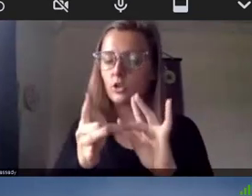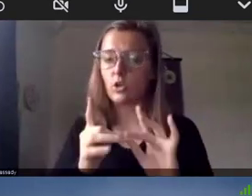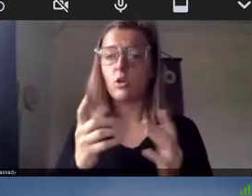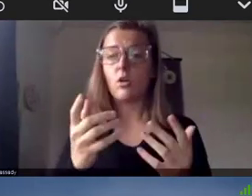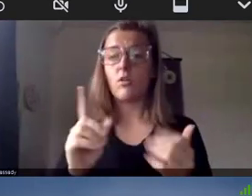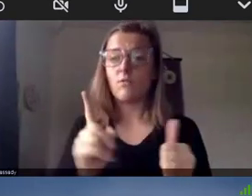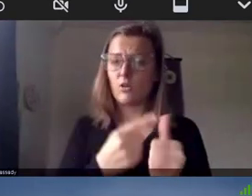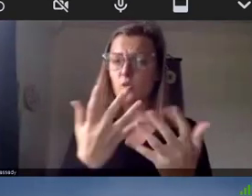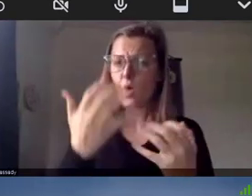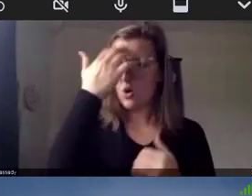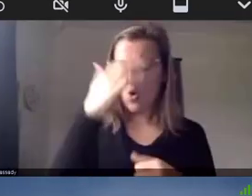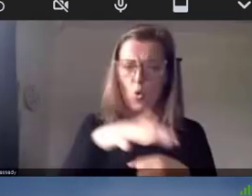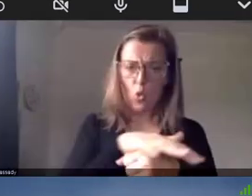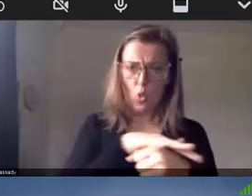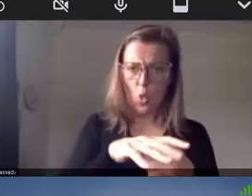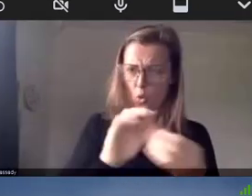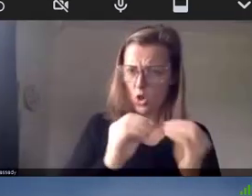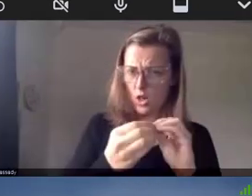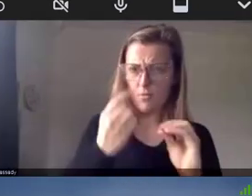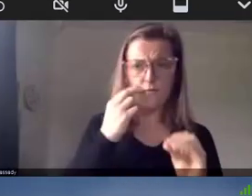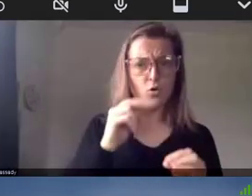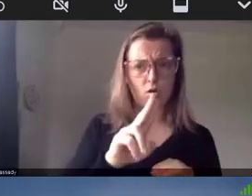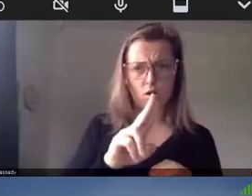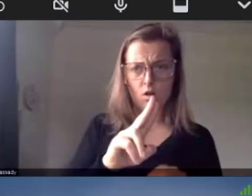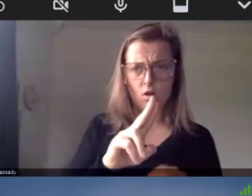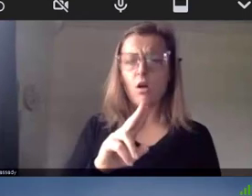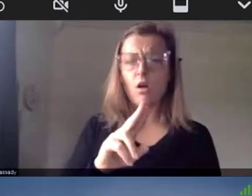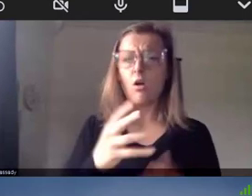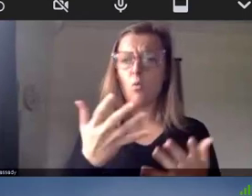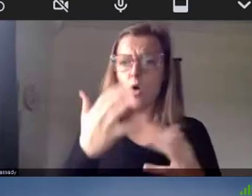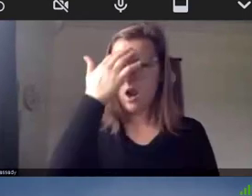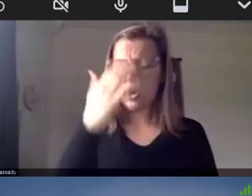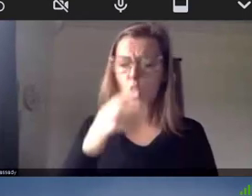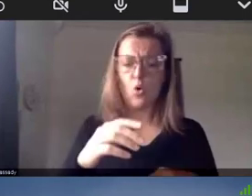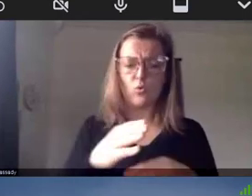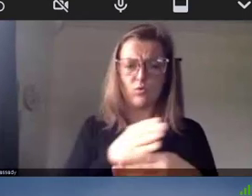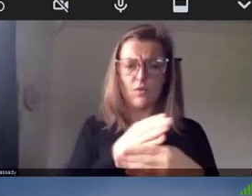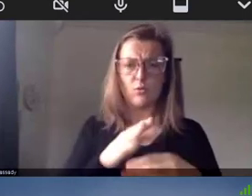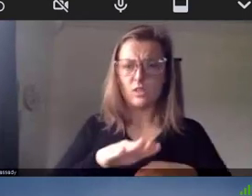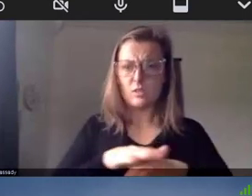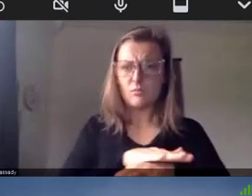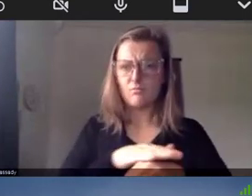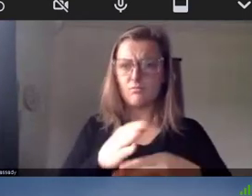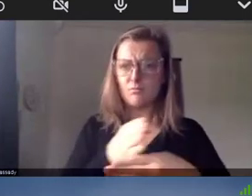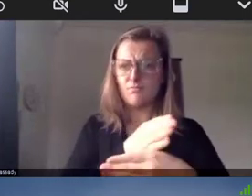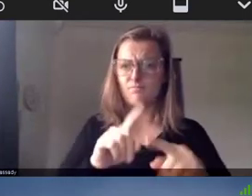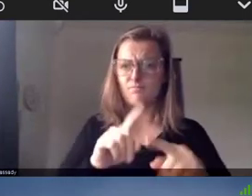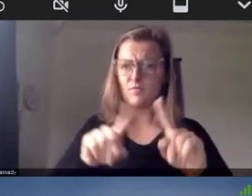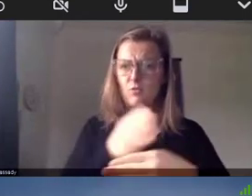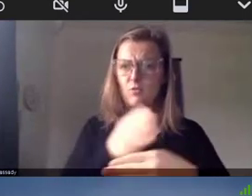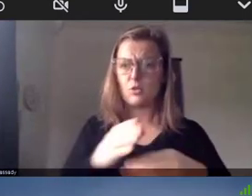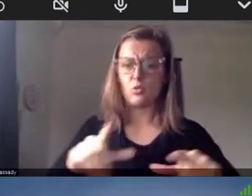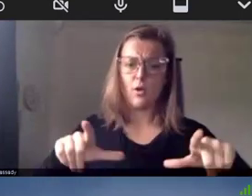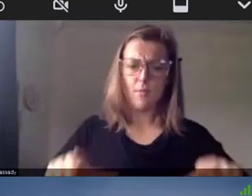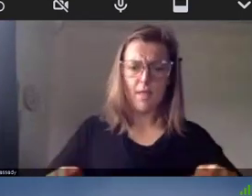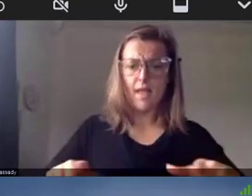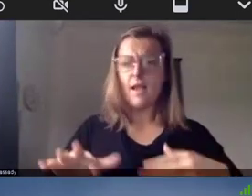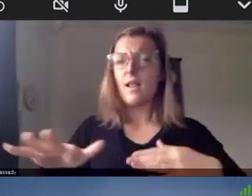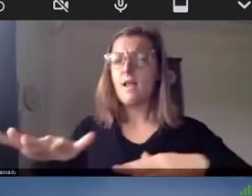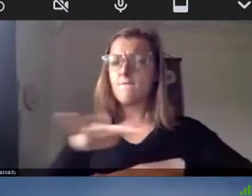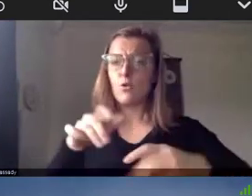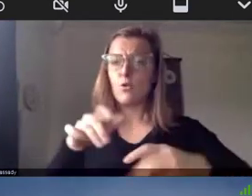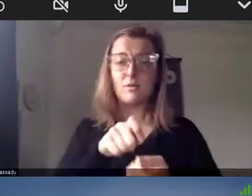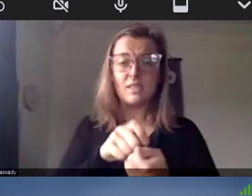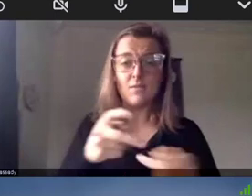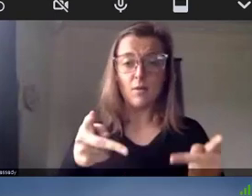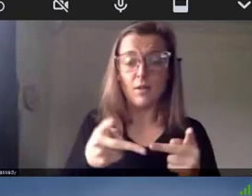and the fluid at a particular space, or do we want the average Nusselt number correlation? So maybe we're trying to find how much heat's been transferred from the